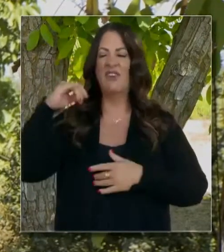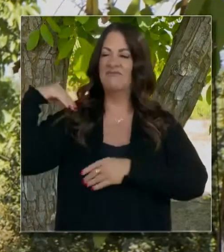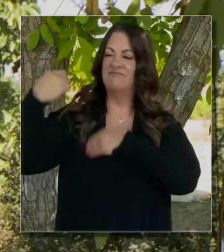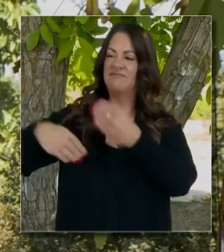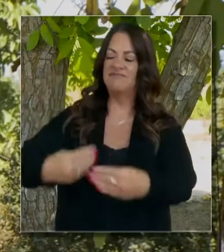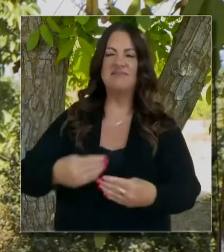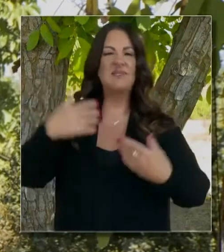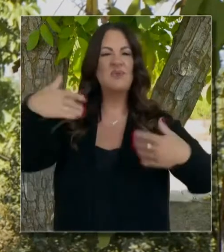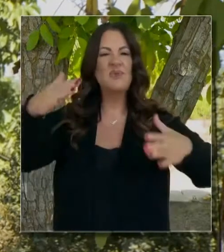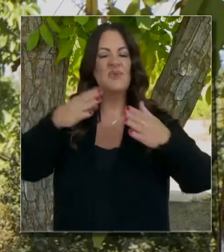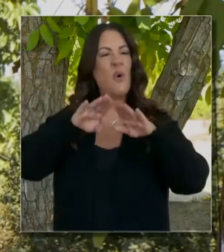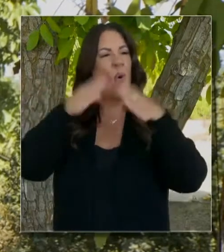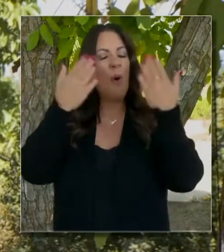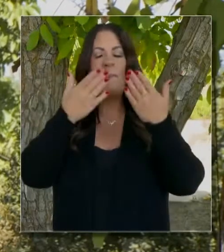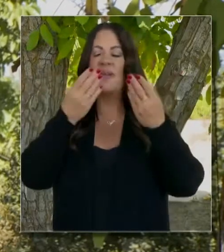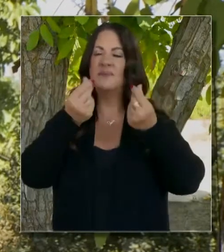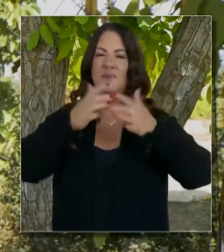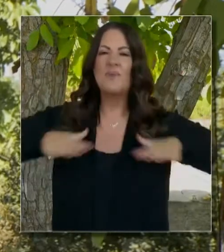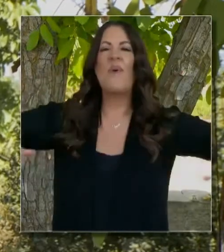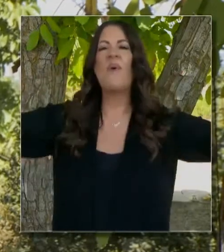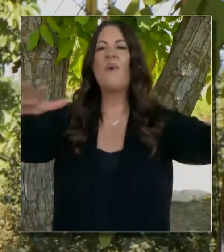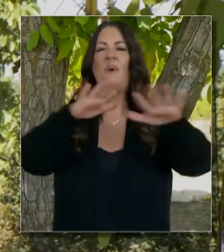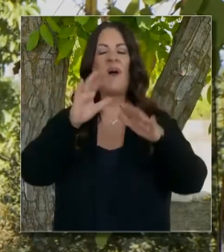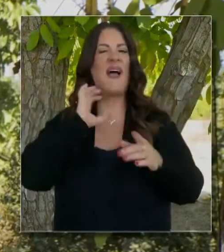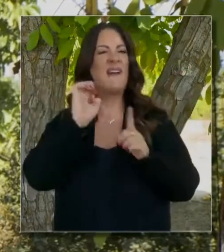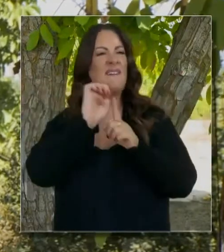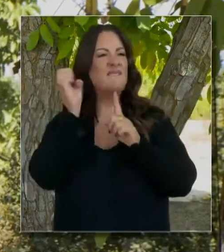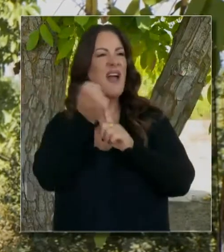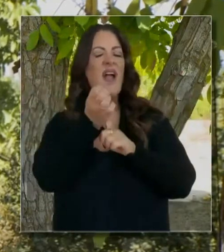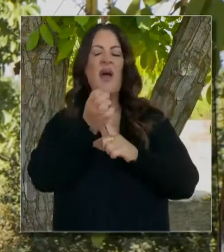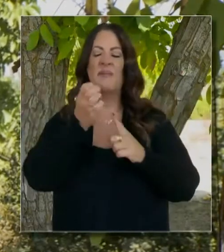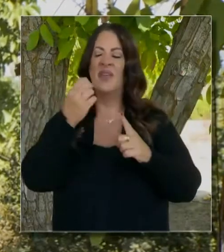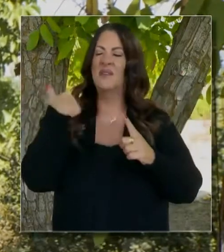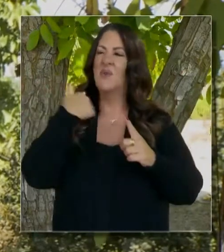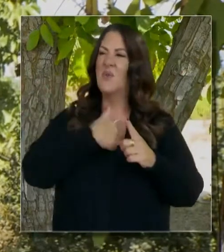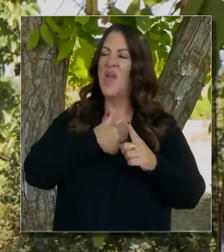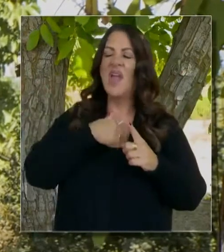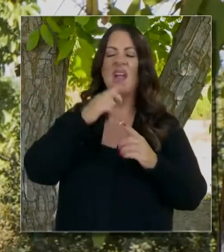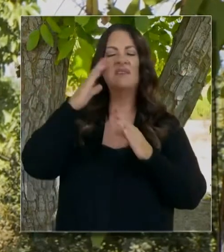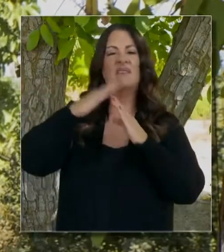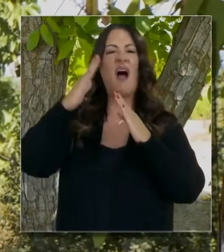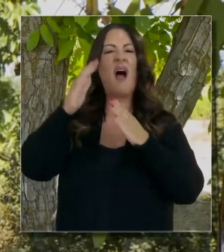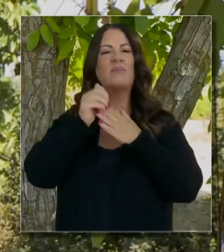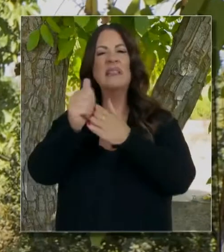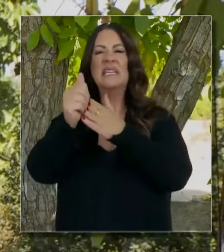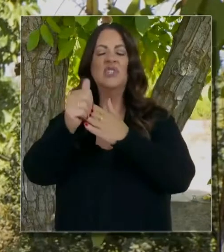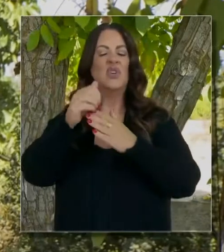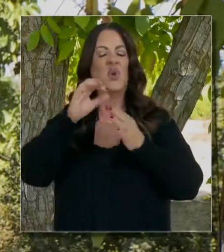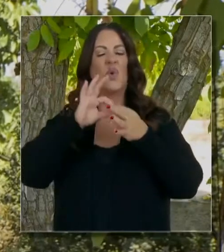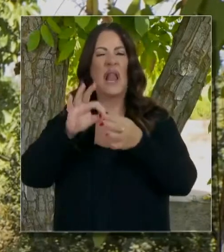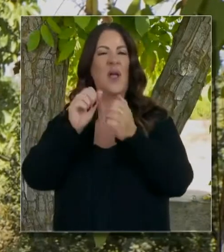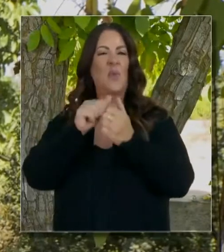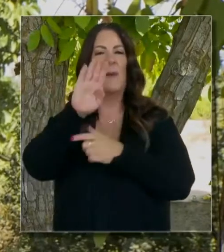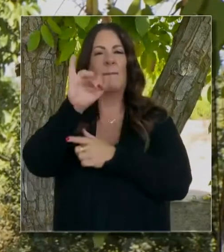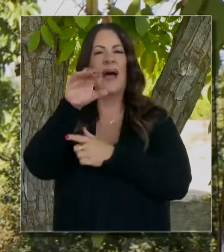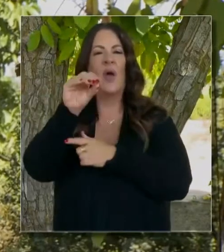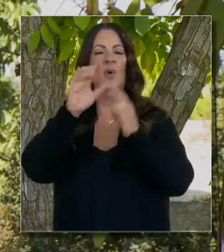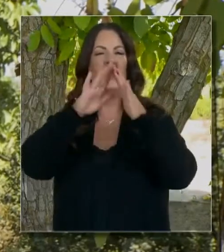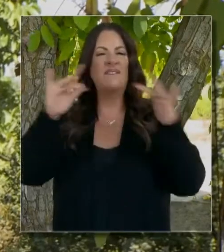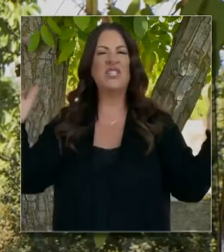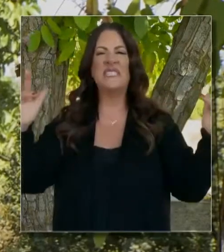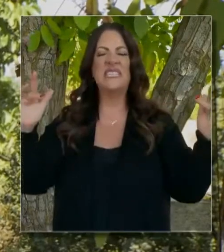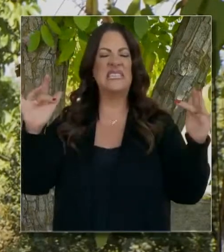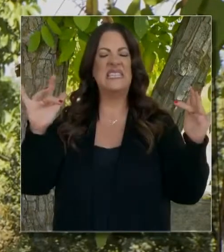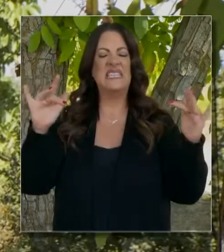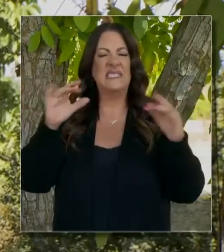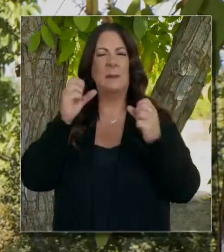California's legacy of environmental stewardship, to build on California's leadership as it relates to biodiversity and conservation.